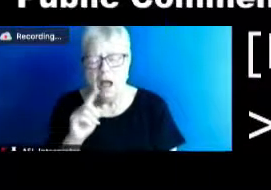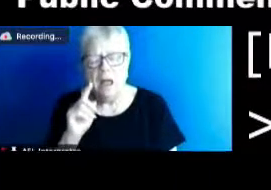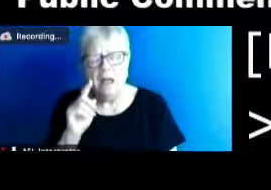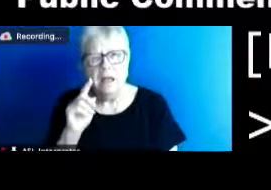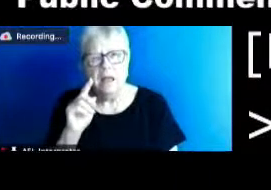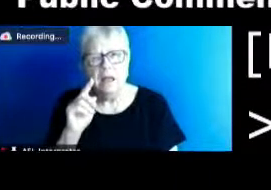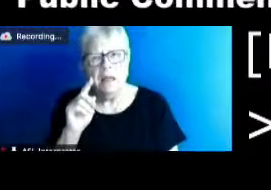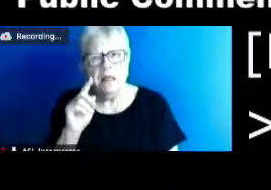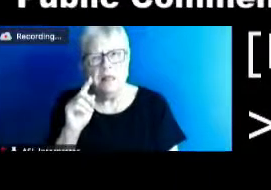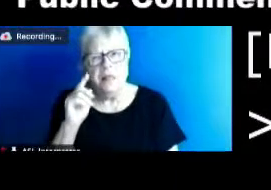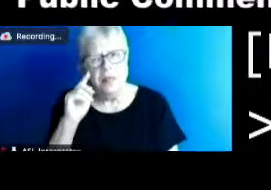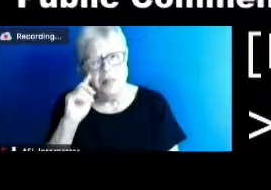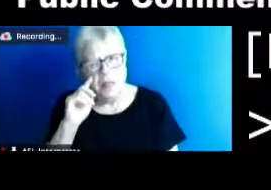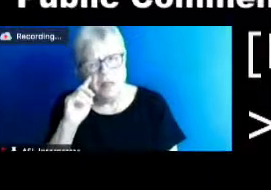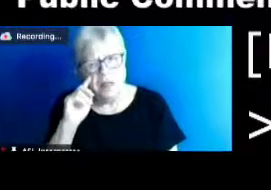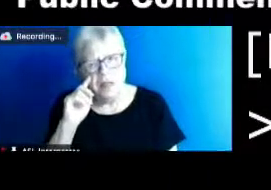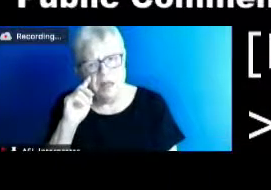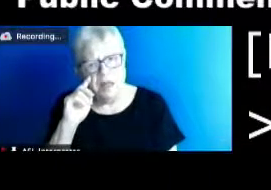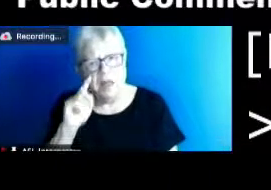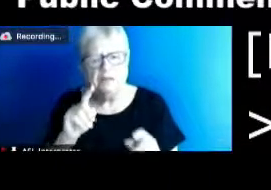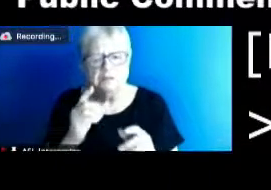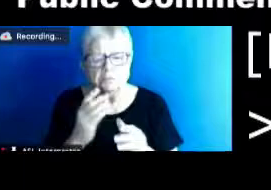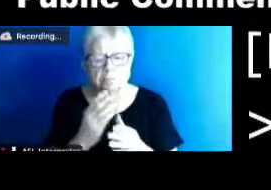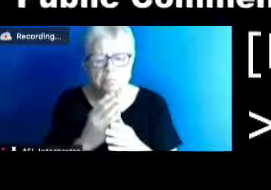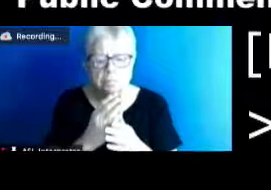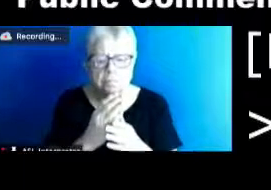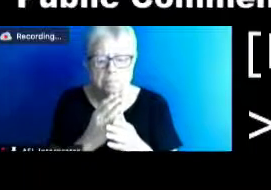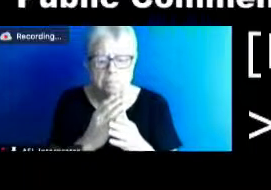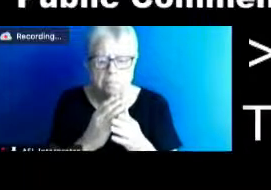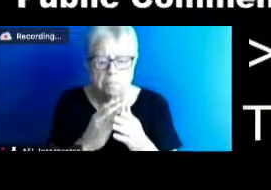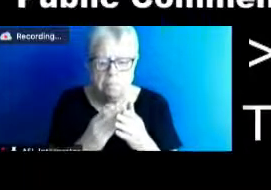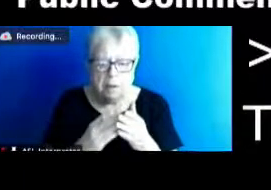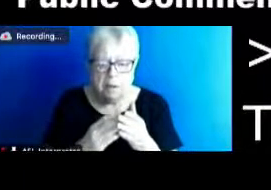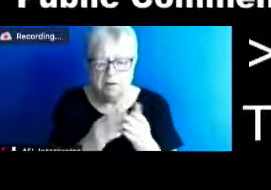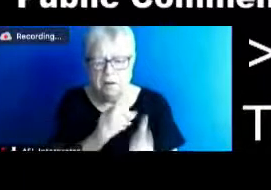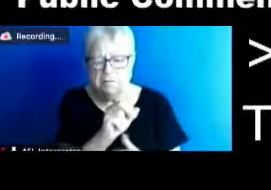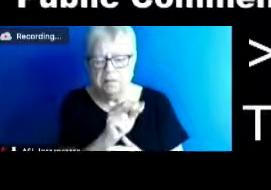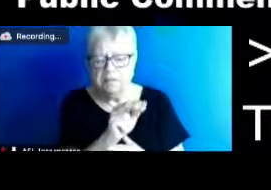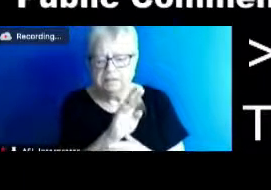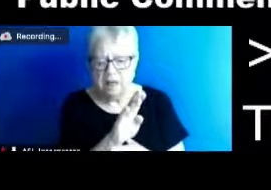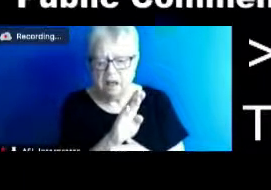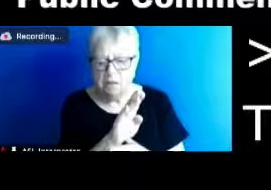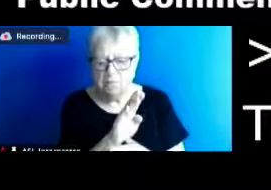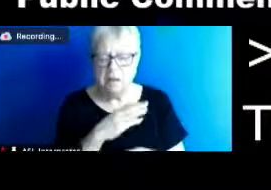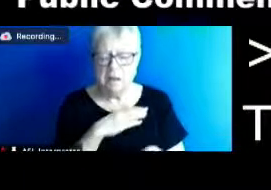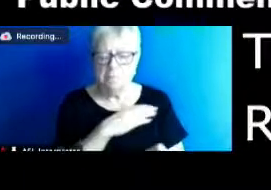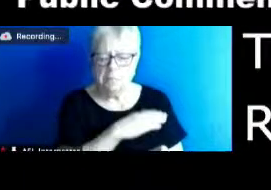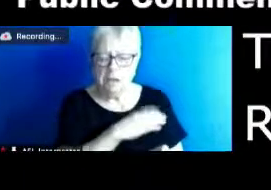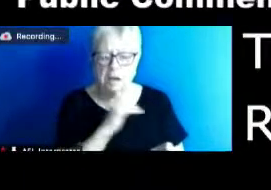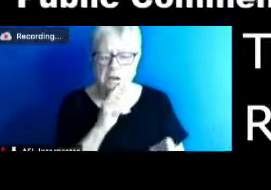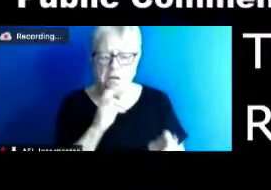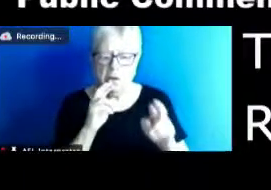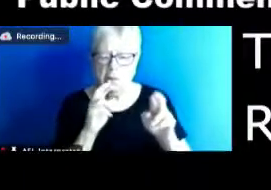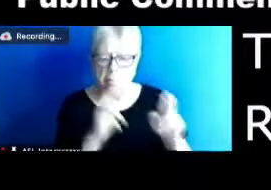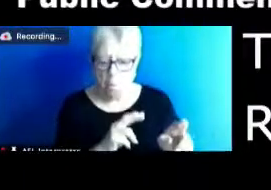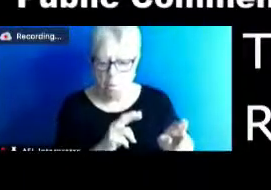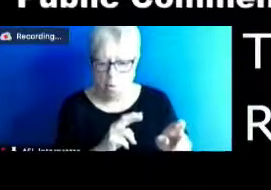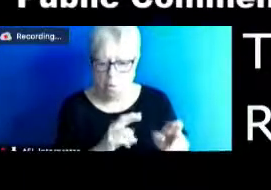that as part of the subcommittee report or the committee report, that might